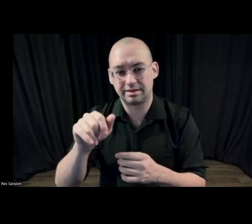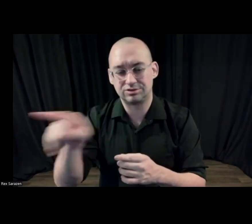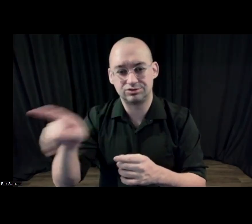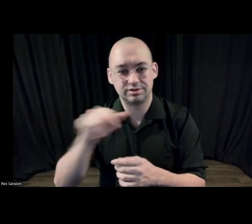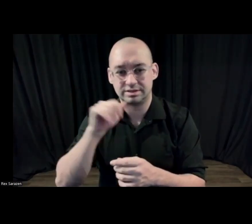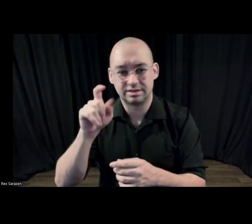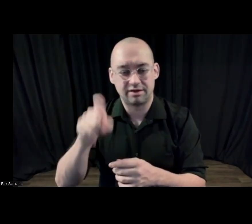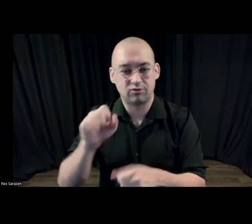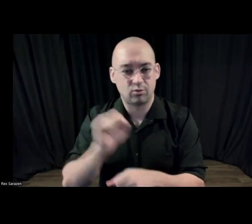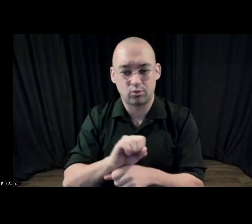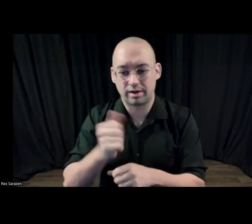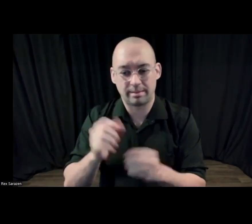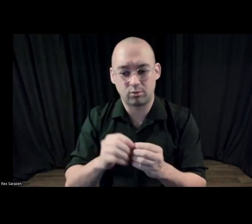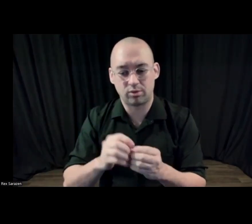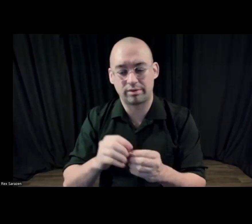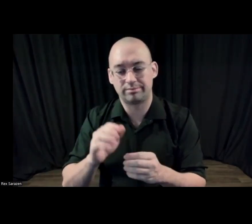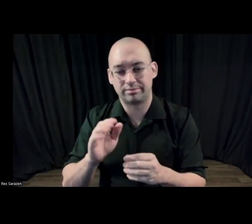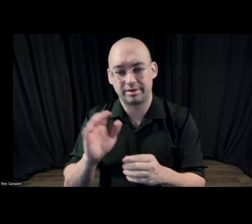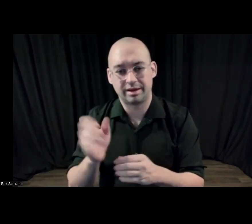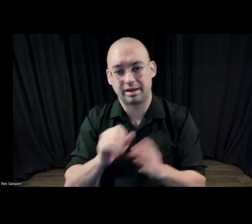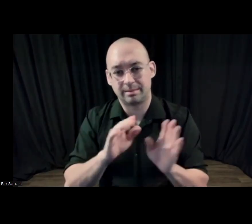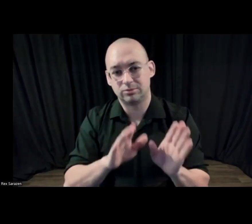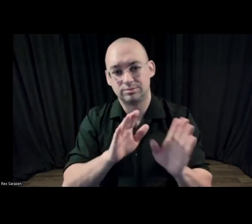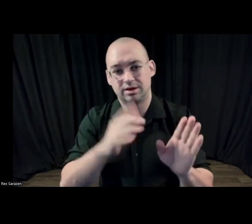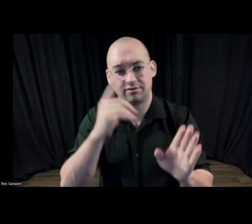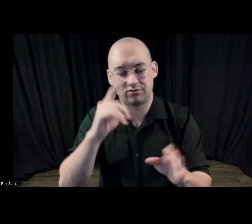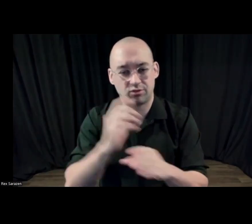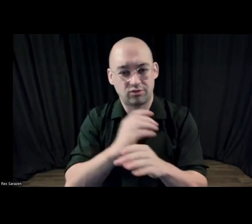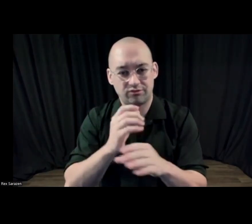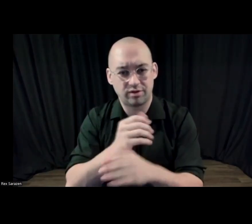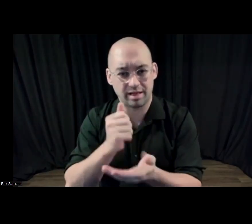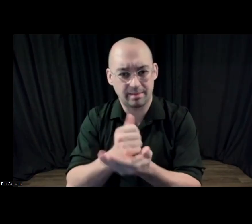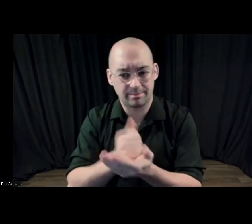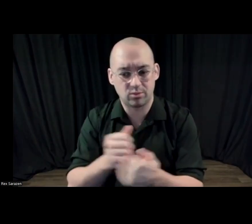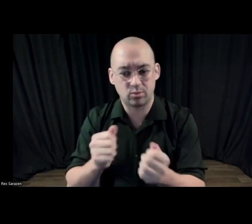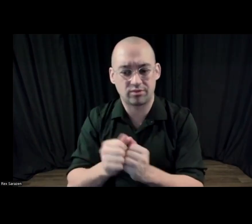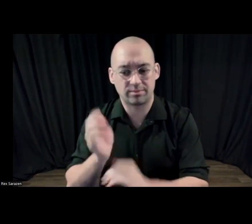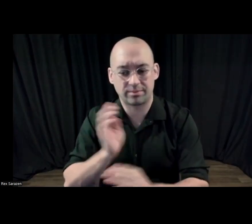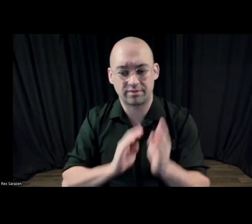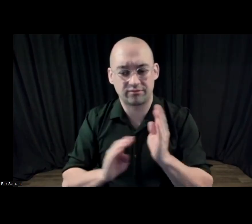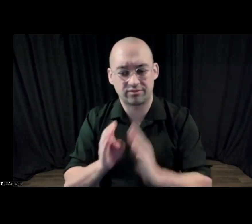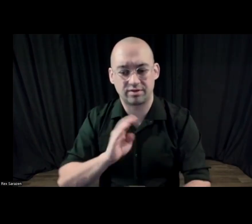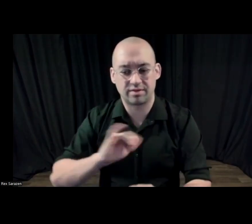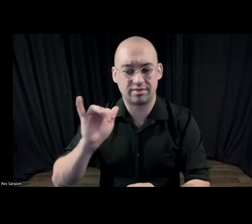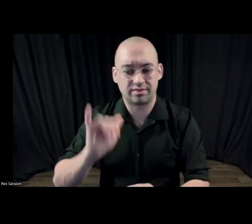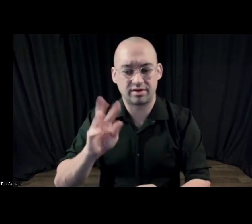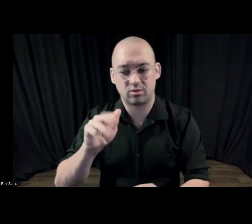so getting pushback for seeking help with her behavior was also